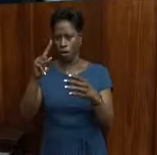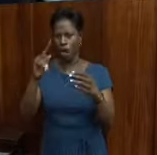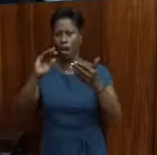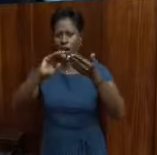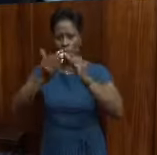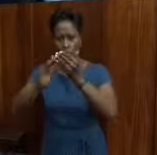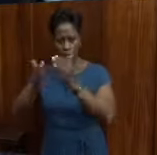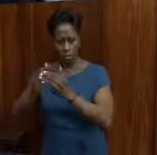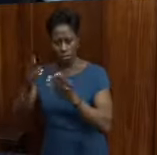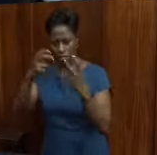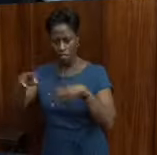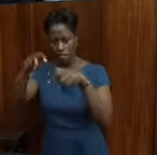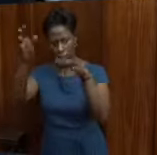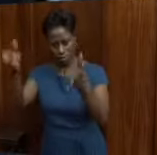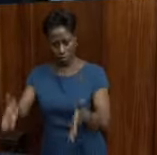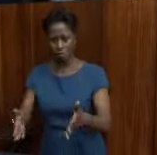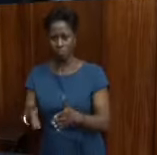Lucia Development Bank.